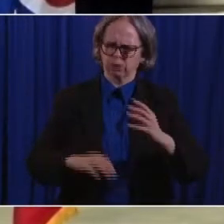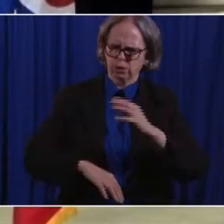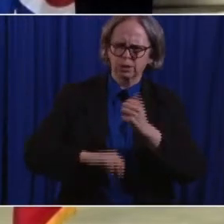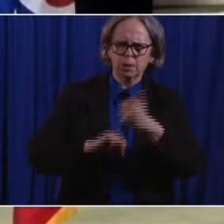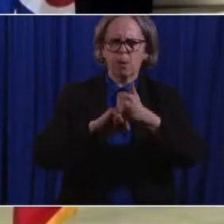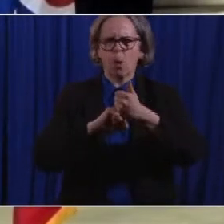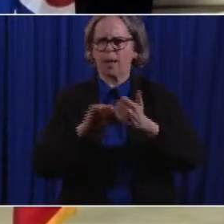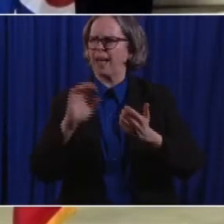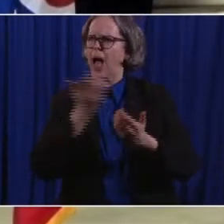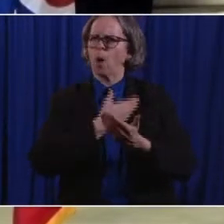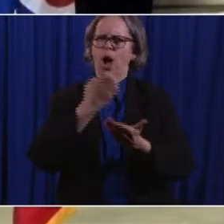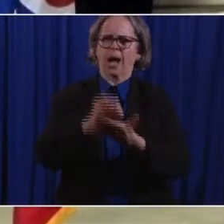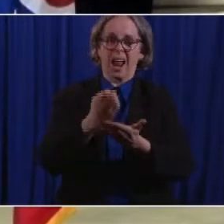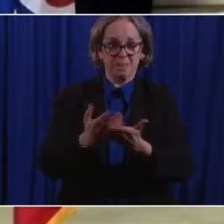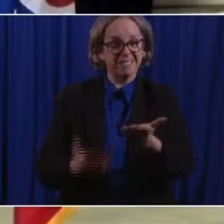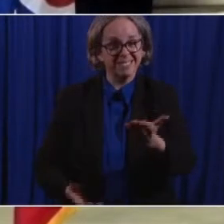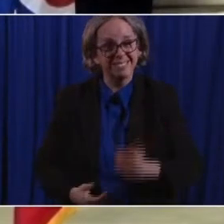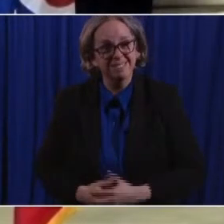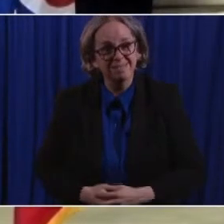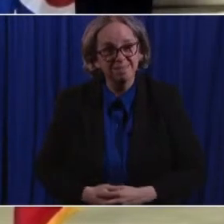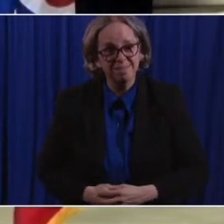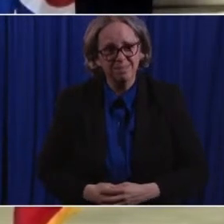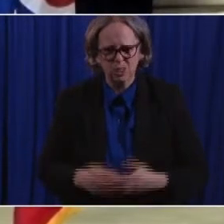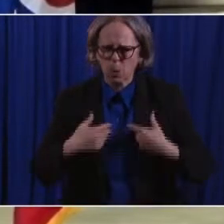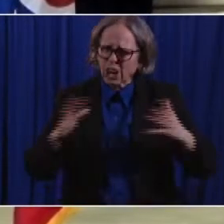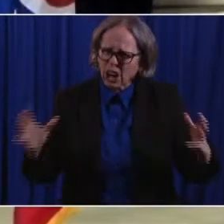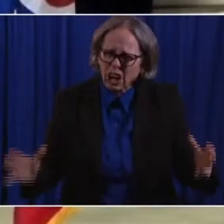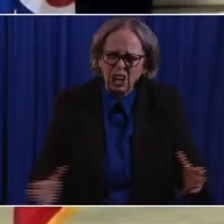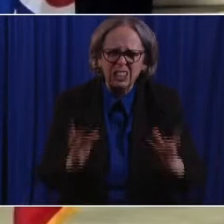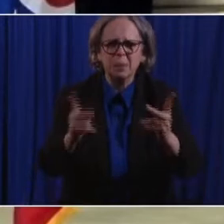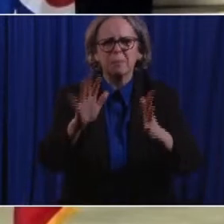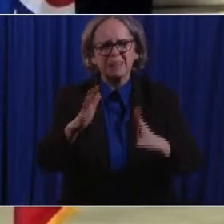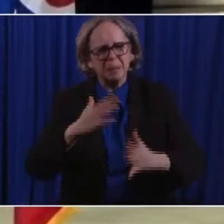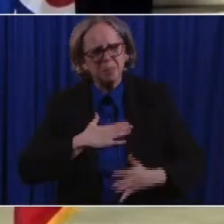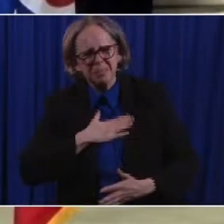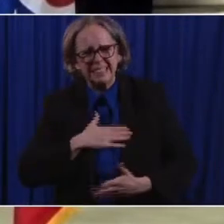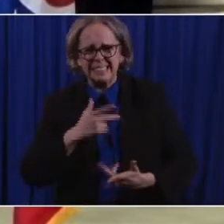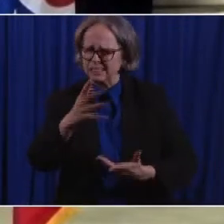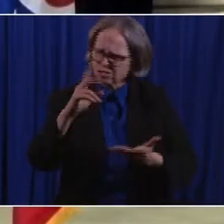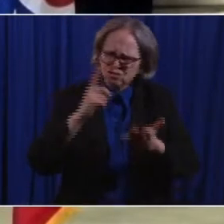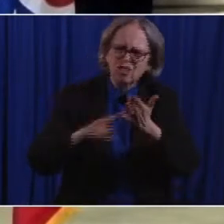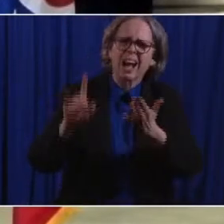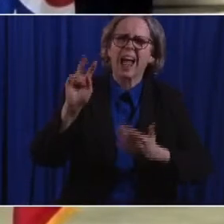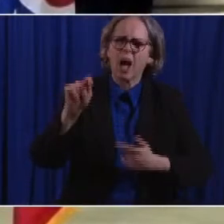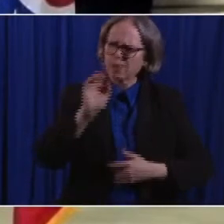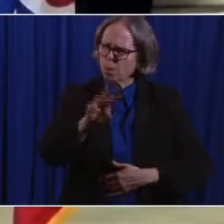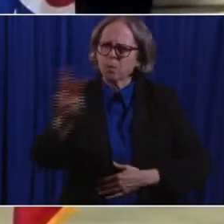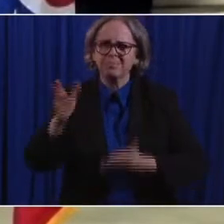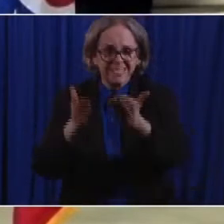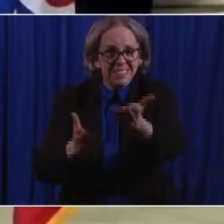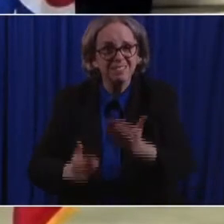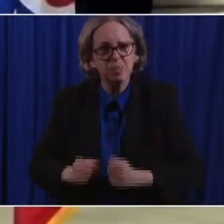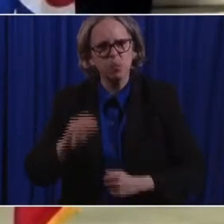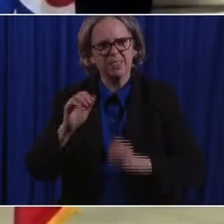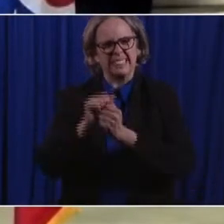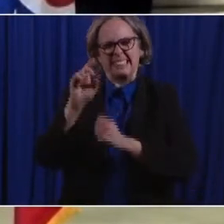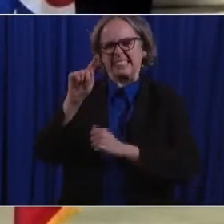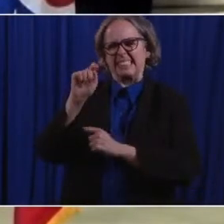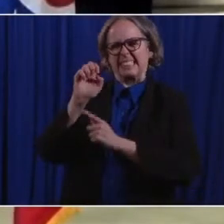enhanced. And so we encourage you to go check out the jobs, the training, and everything that's available at these